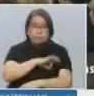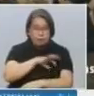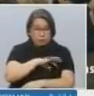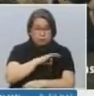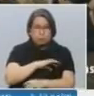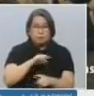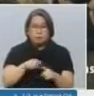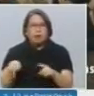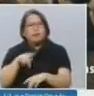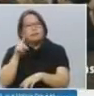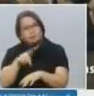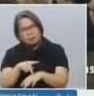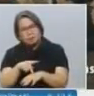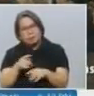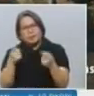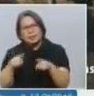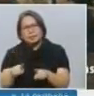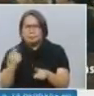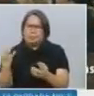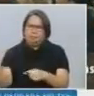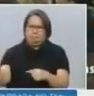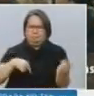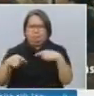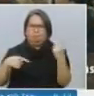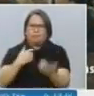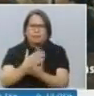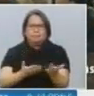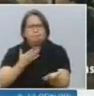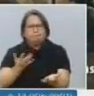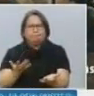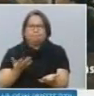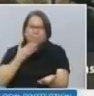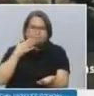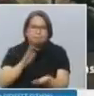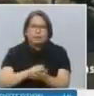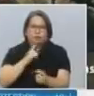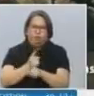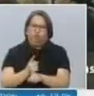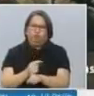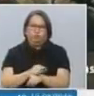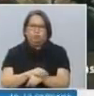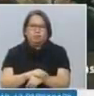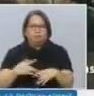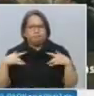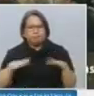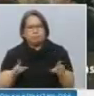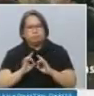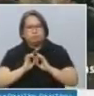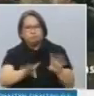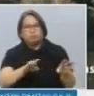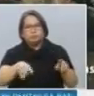for, you know, scoundrels and those who do it without